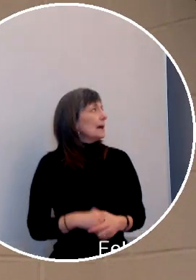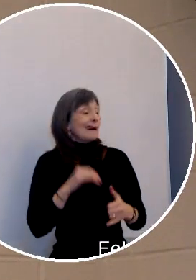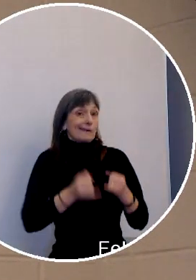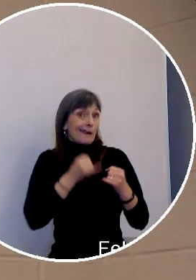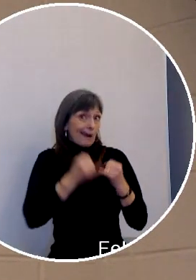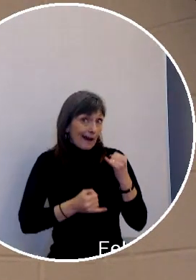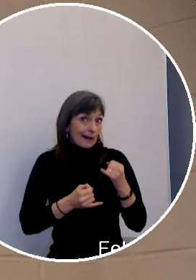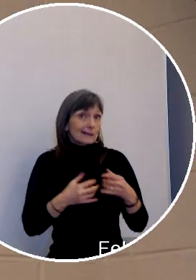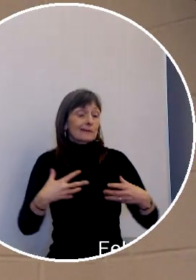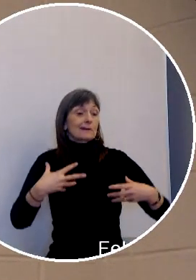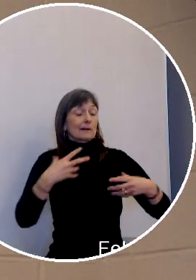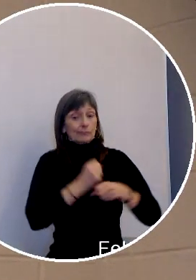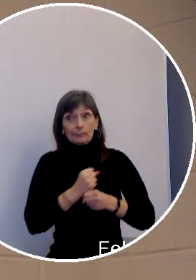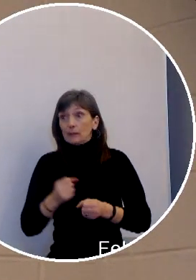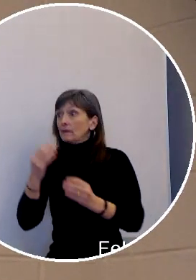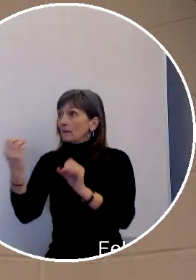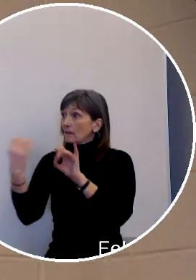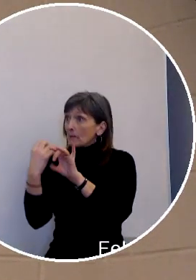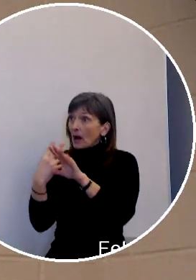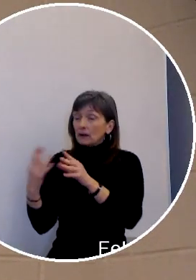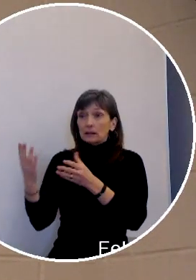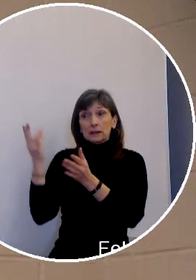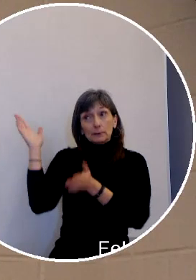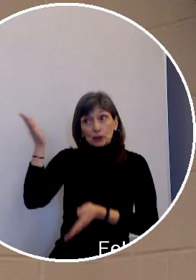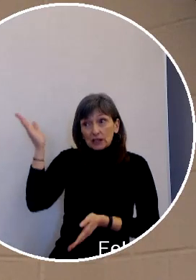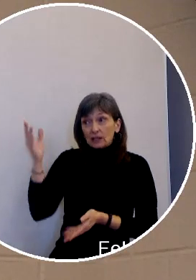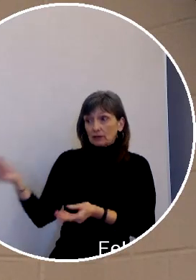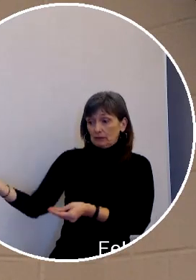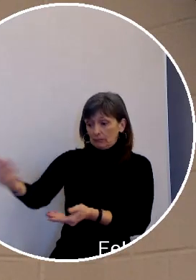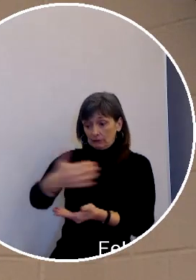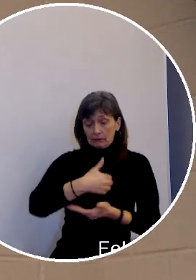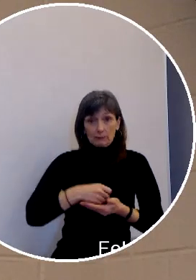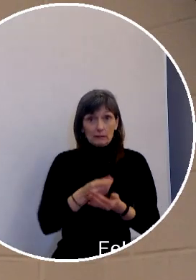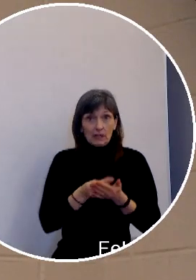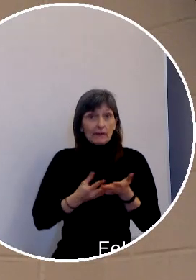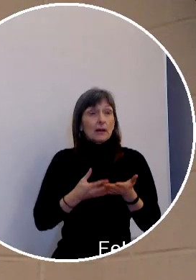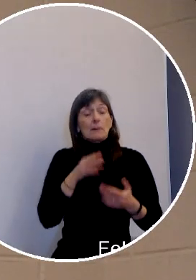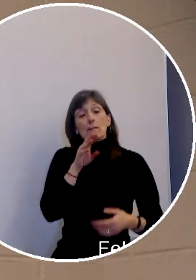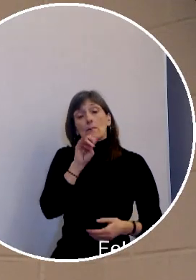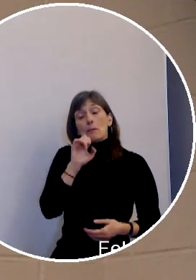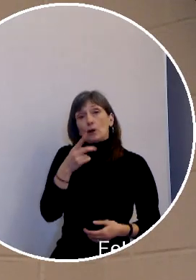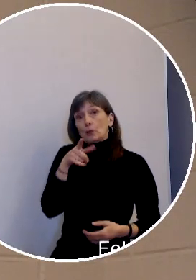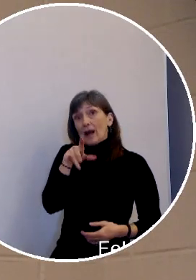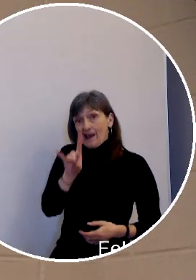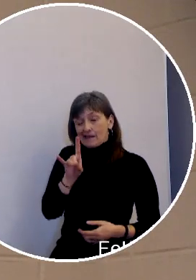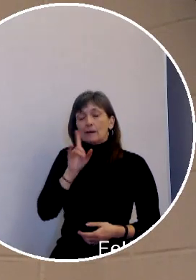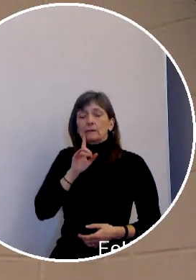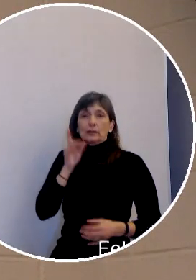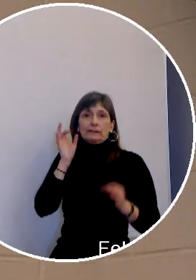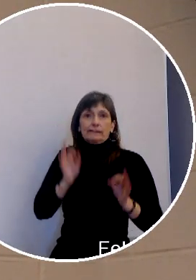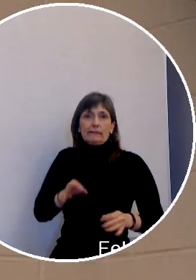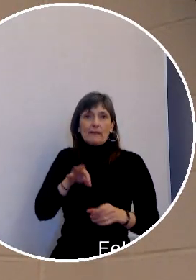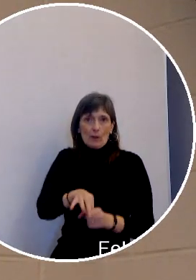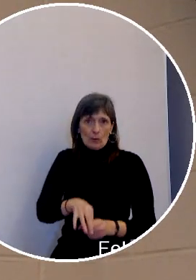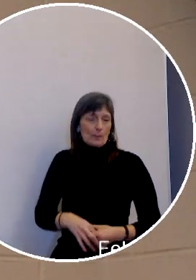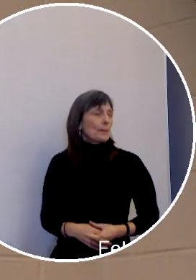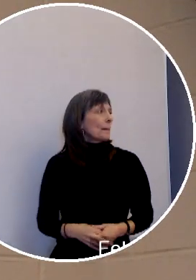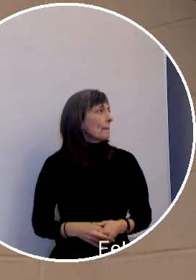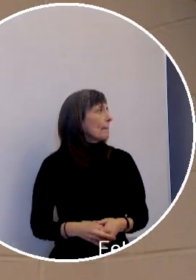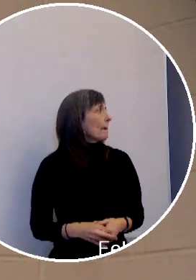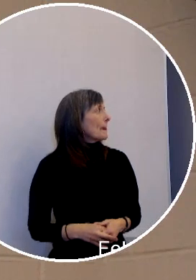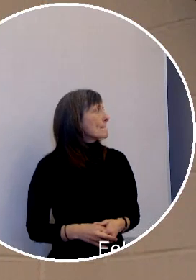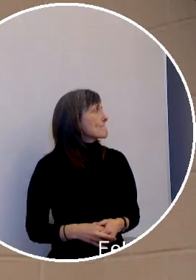culminate, of course, once the board reviews all these inputs at the March 28 meeting. So